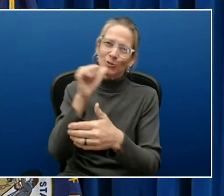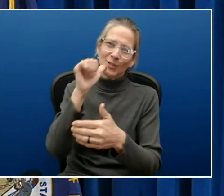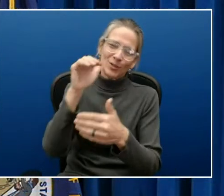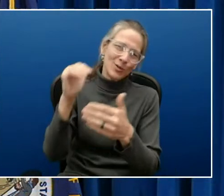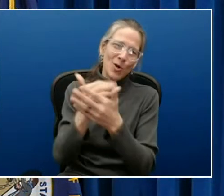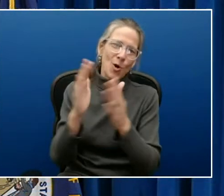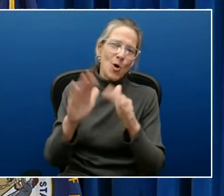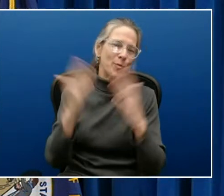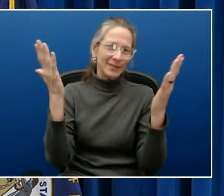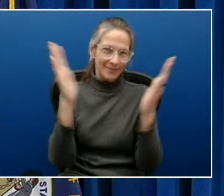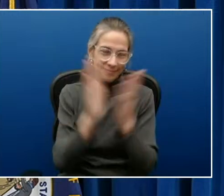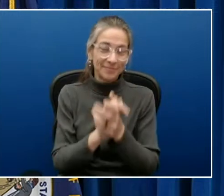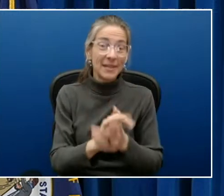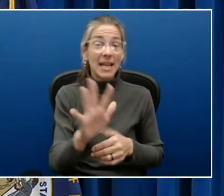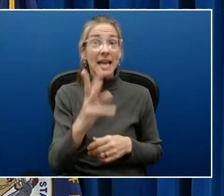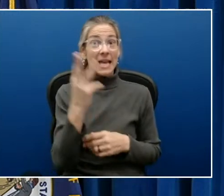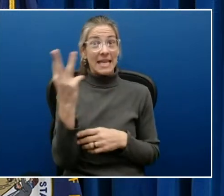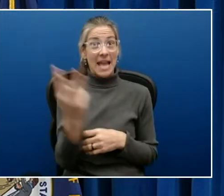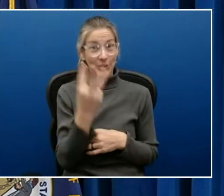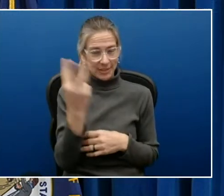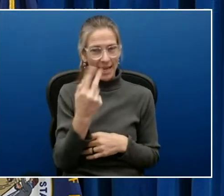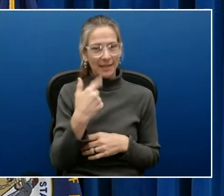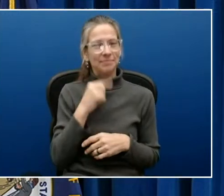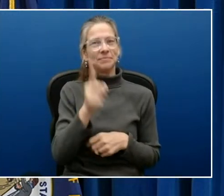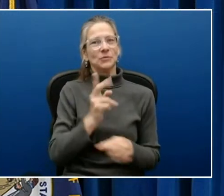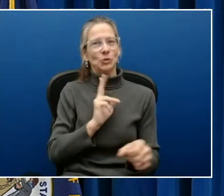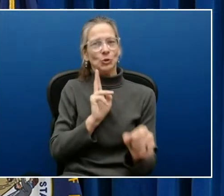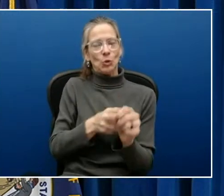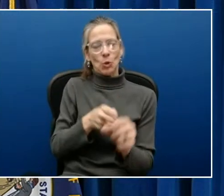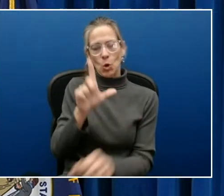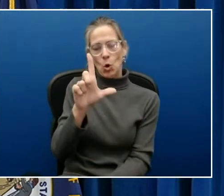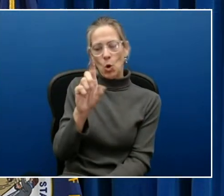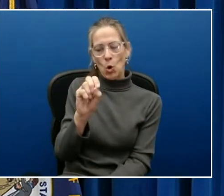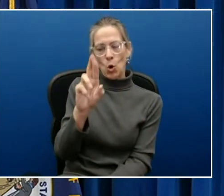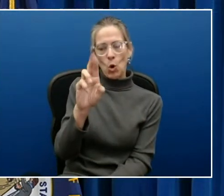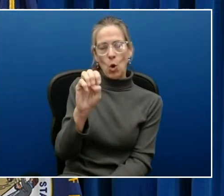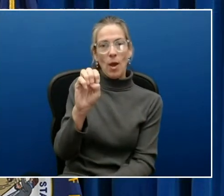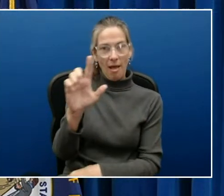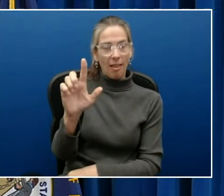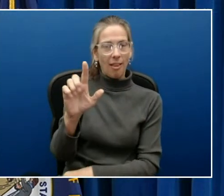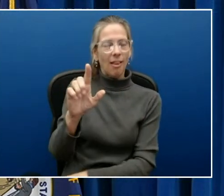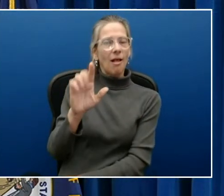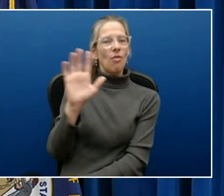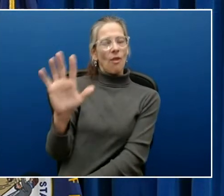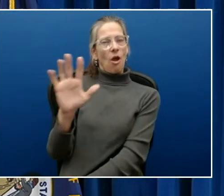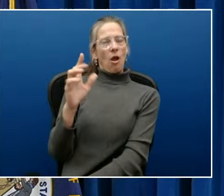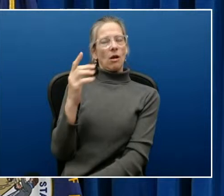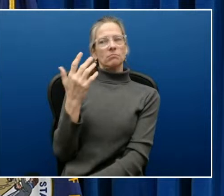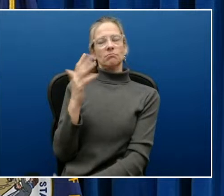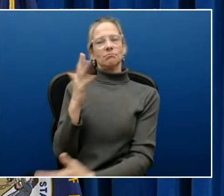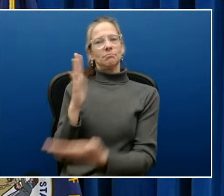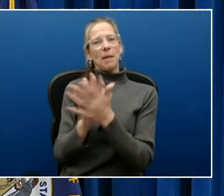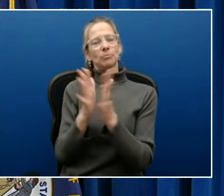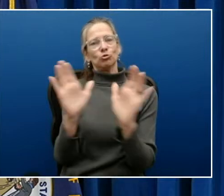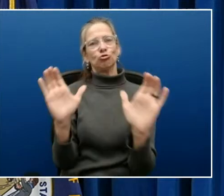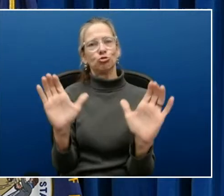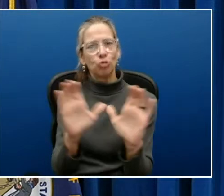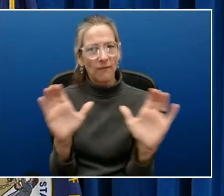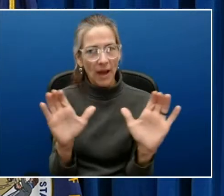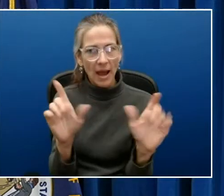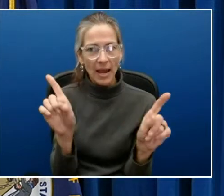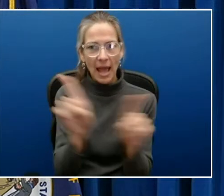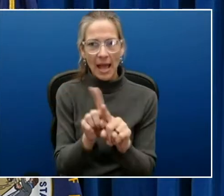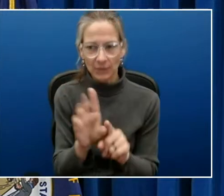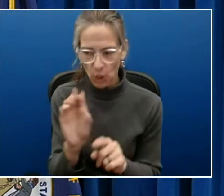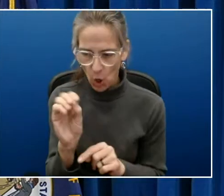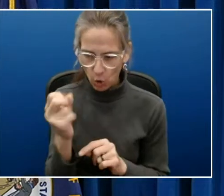on Wednesday, I had an opportunity to join Laureate to celebrate their accomplishment in being certified as an OSHA